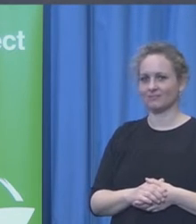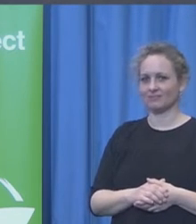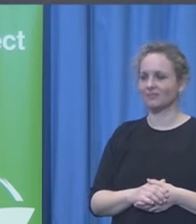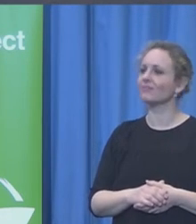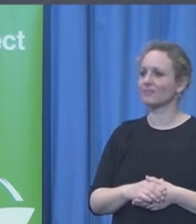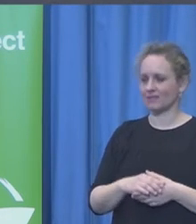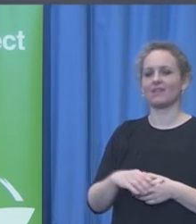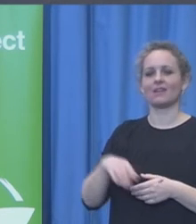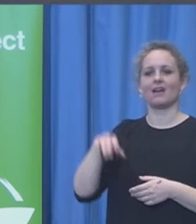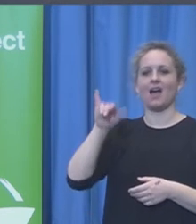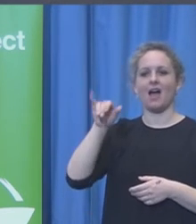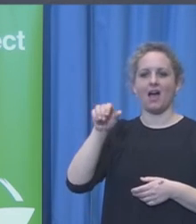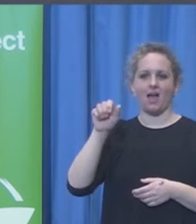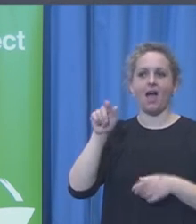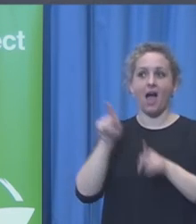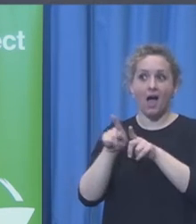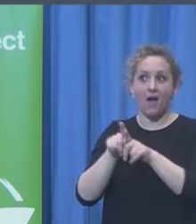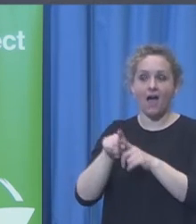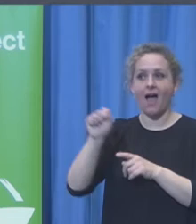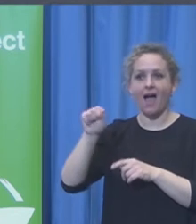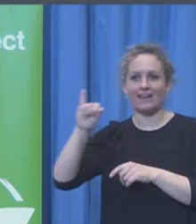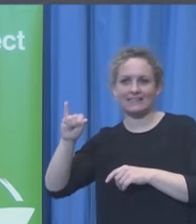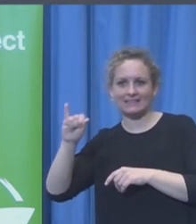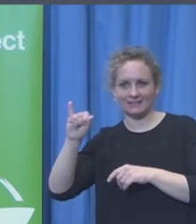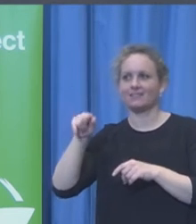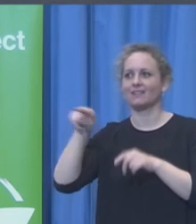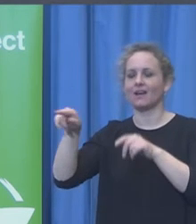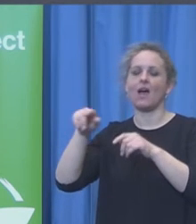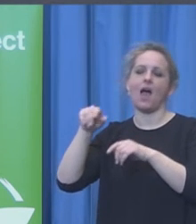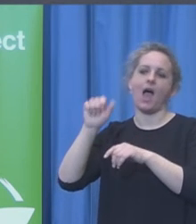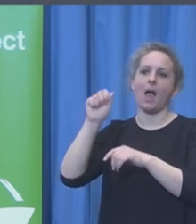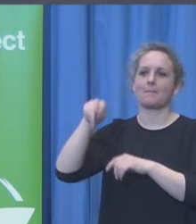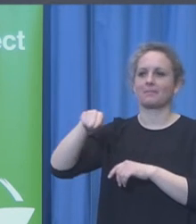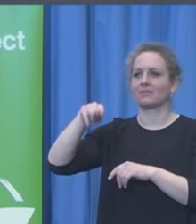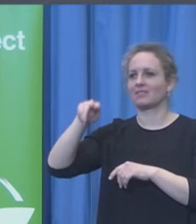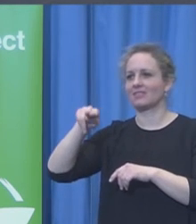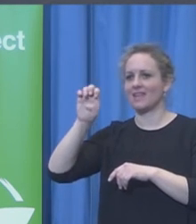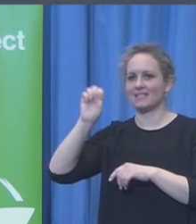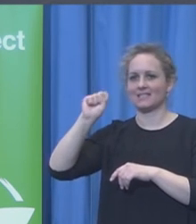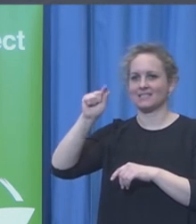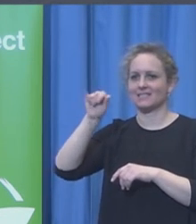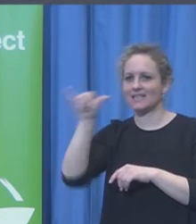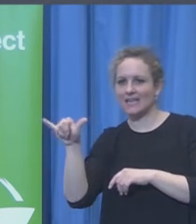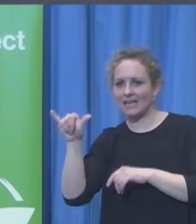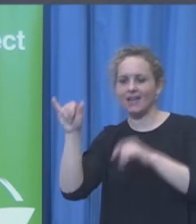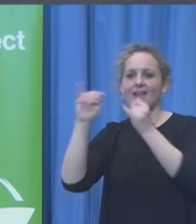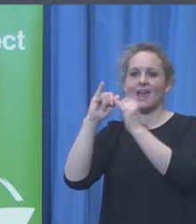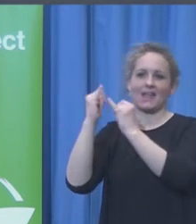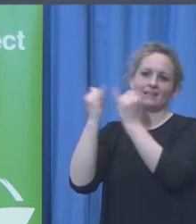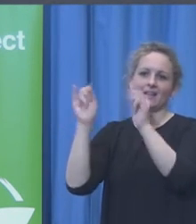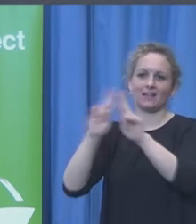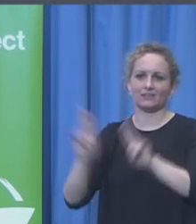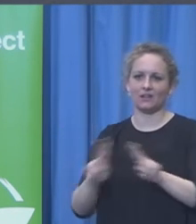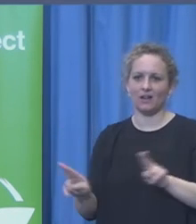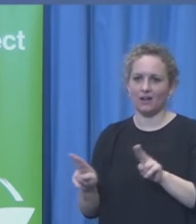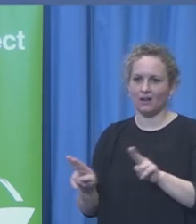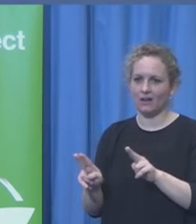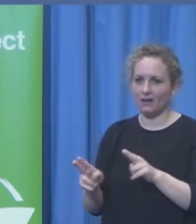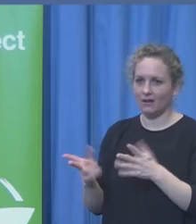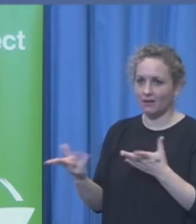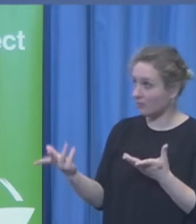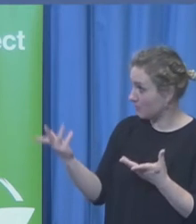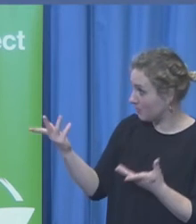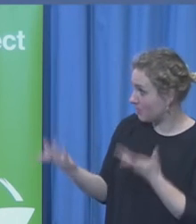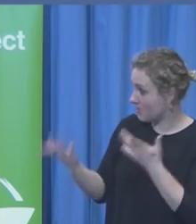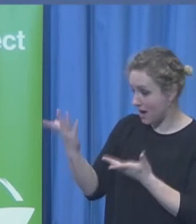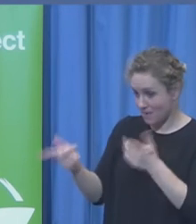In the letter, I include a chocolate. So, a little bit of corruption also allowed. Maybe not too finish.